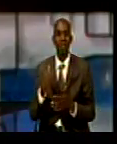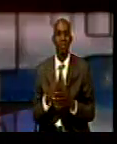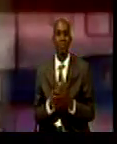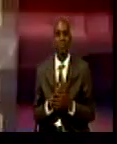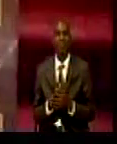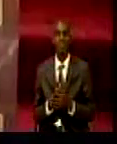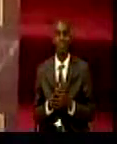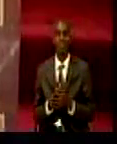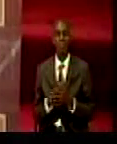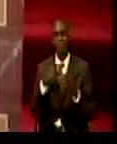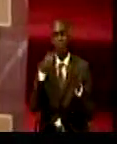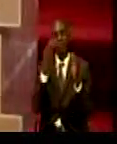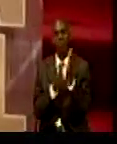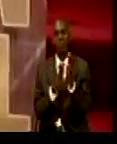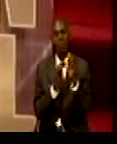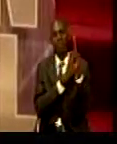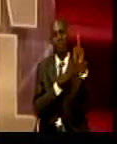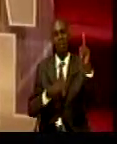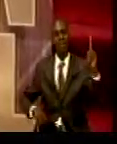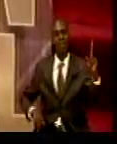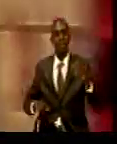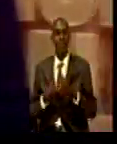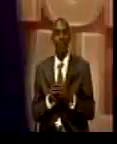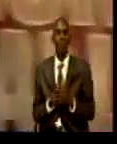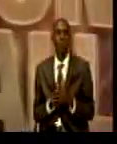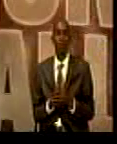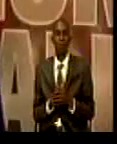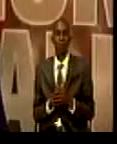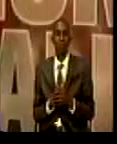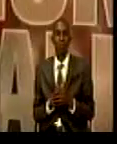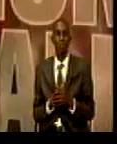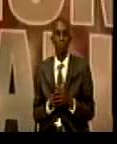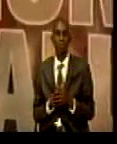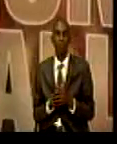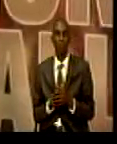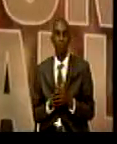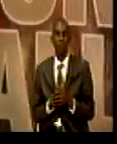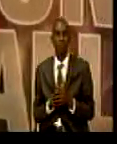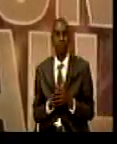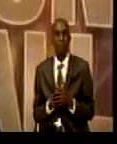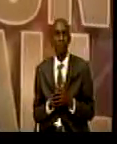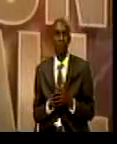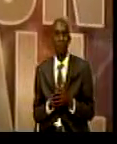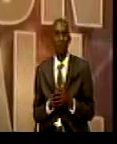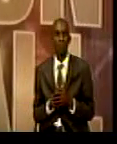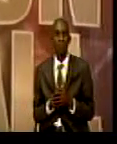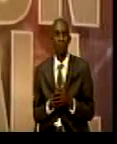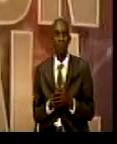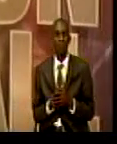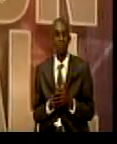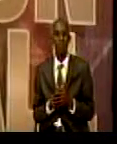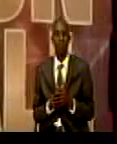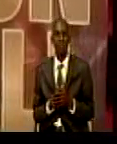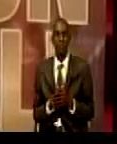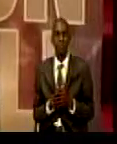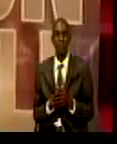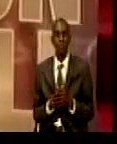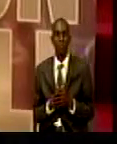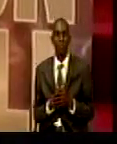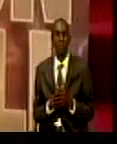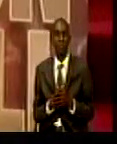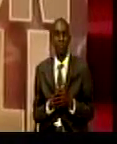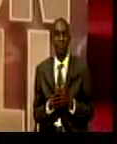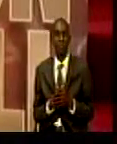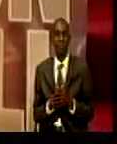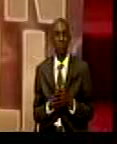Praise the Lord. My name is Hajaratu Gideon. I'm from Cooking Church. That's Church of Christ in